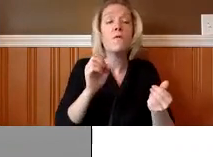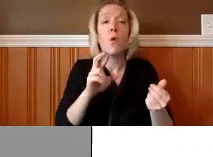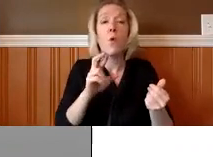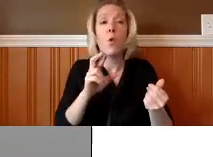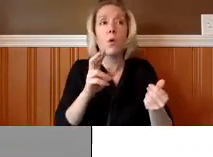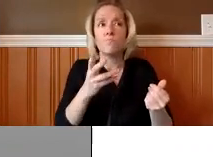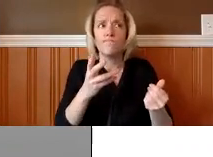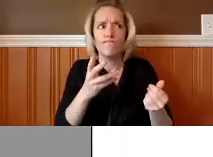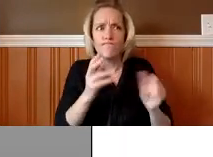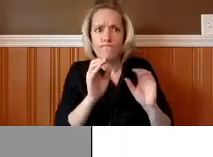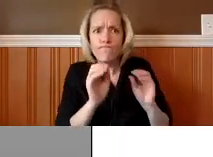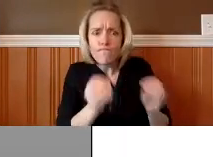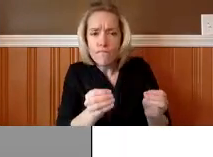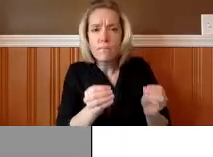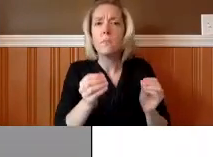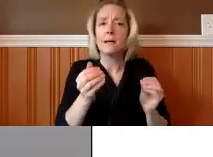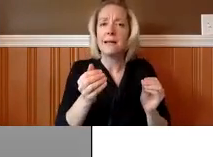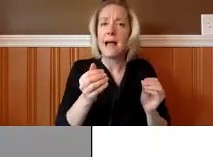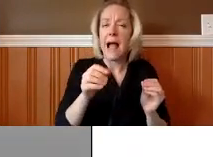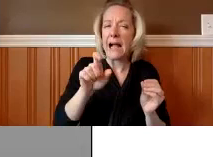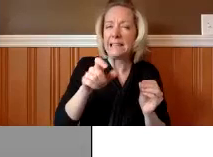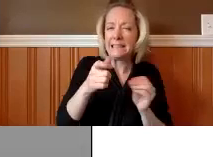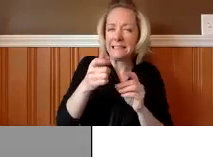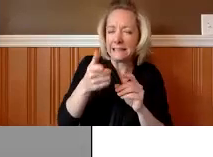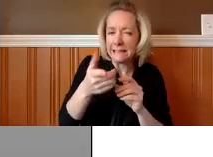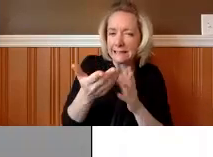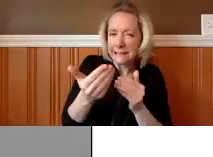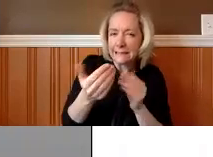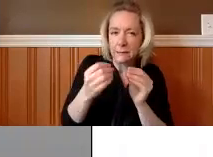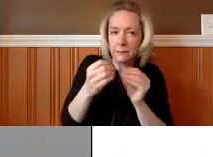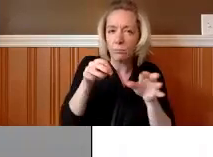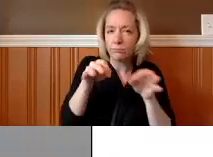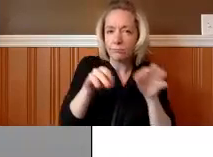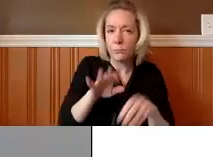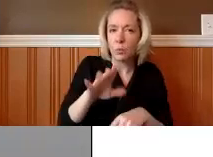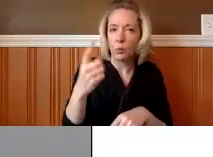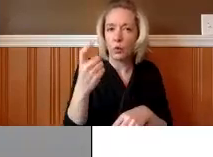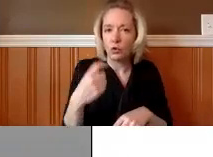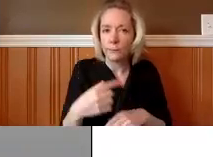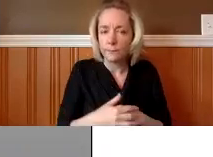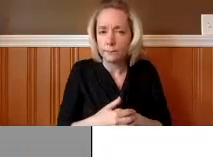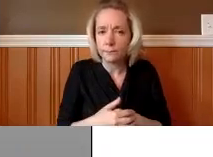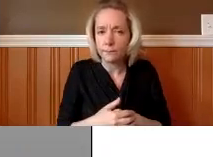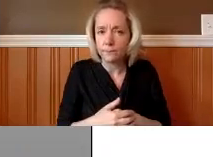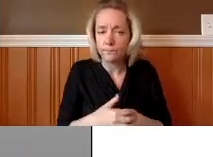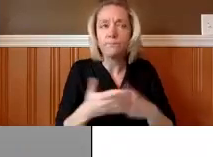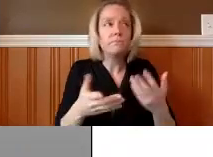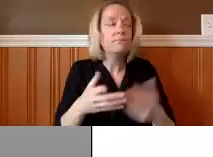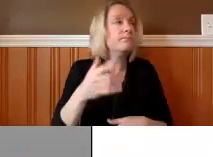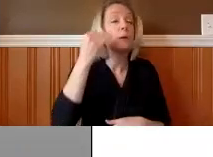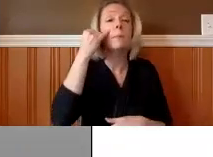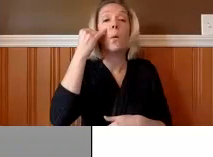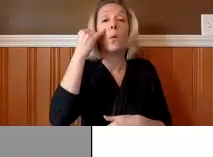are we thinking that they've, like, so I think I just need more guidance on your question. If we have a student who